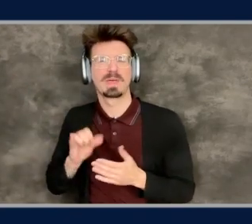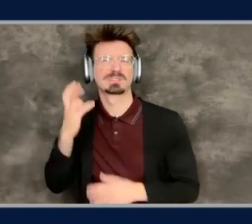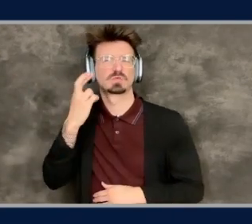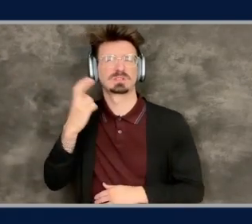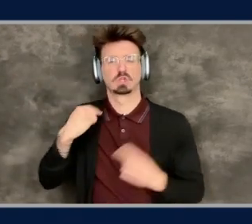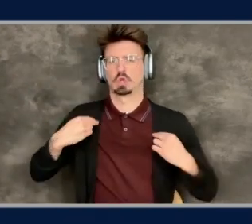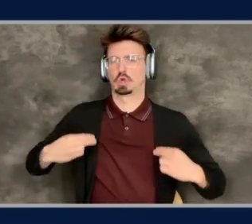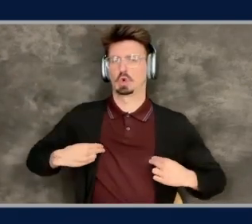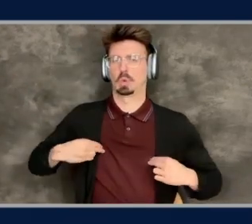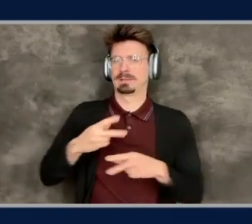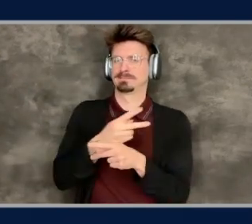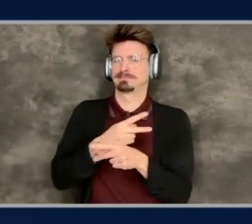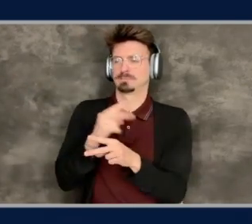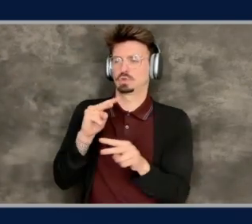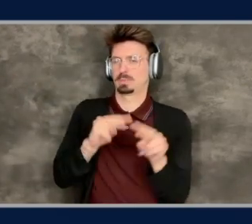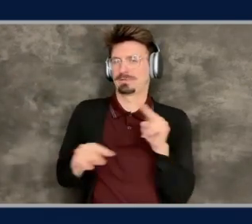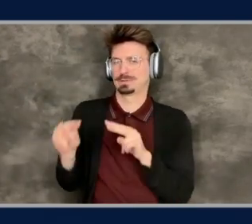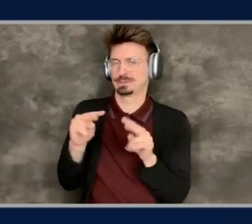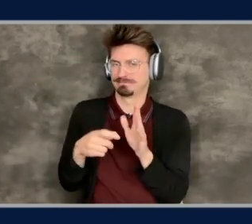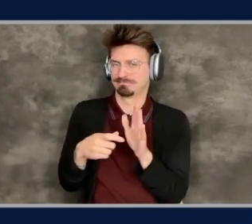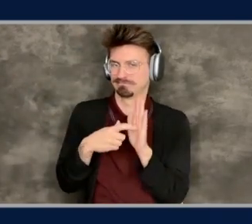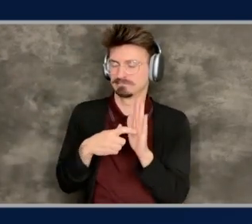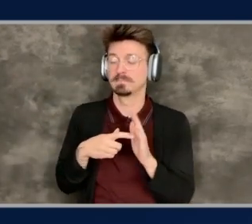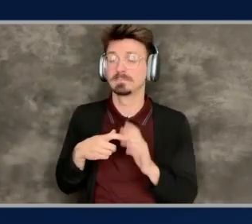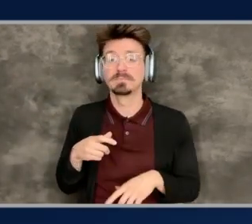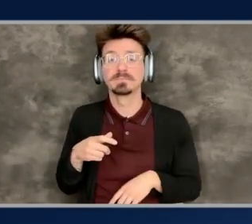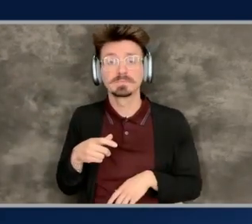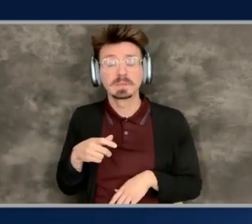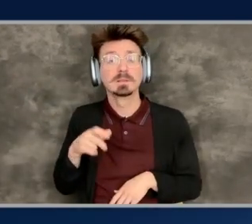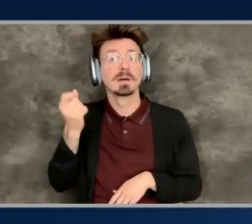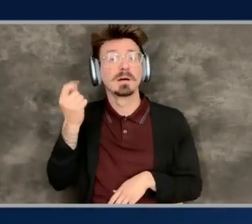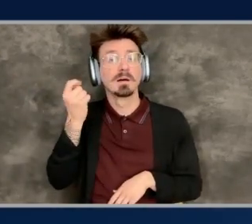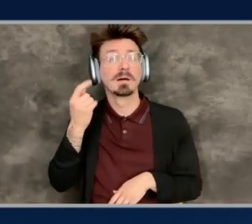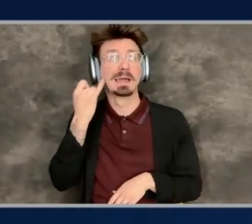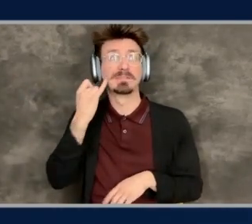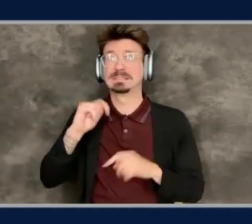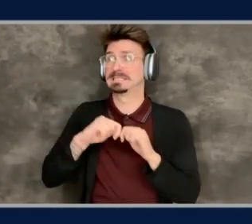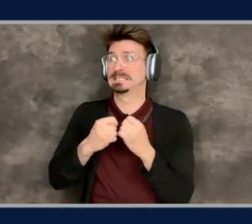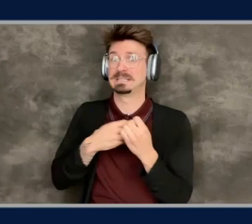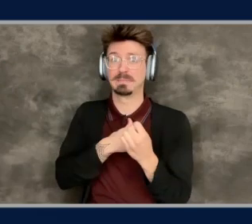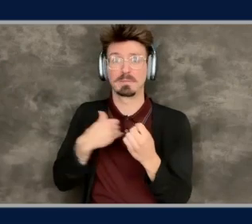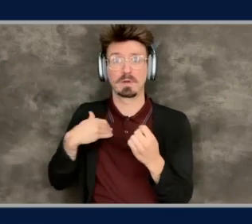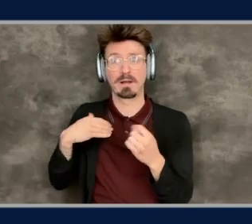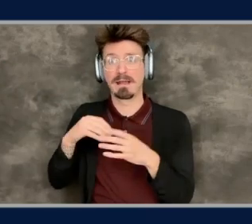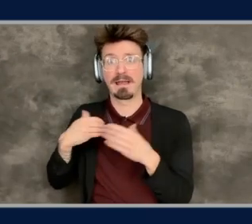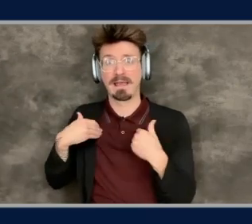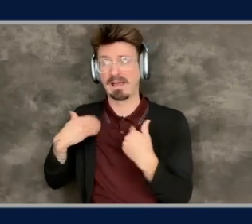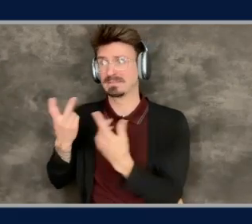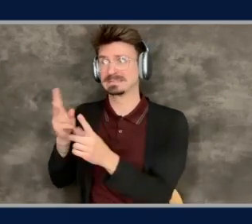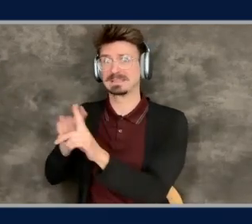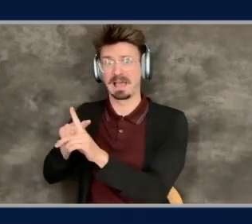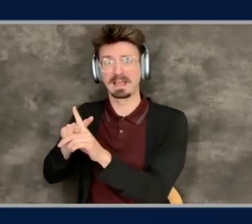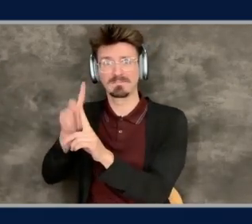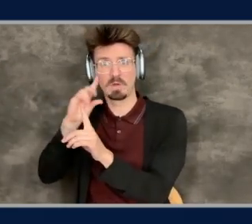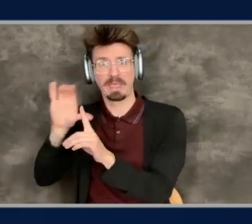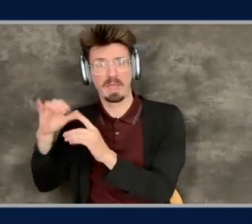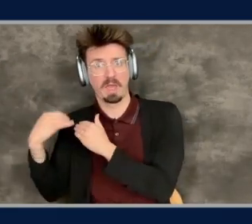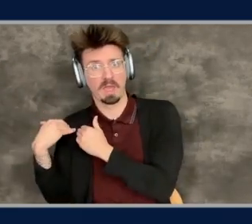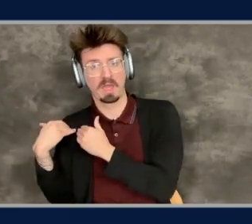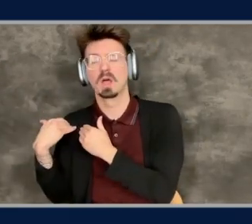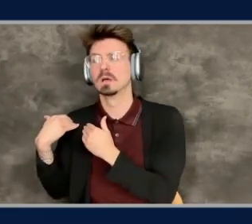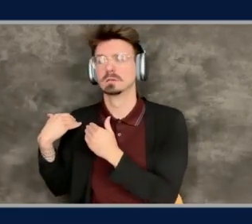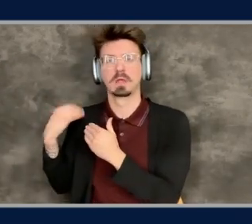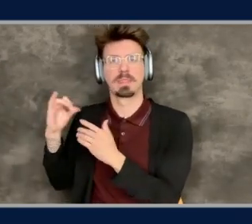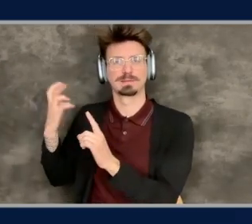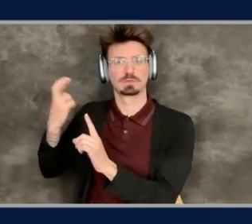Mm-hmm. Even if you have an existing team member in your team, this is exactly what you'll do, right? Like when somebody, yes. when a junior yeah.